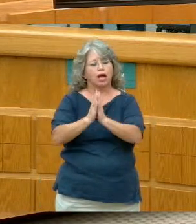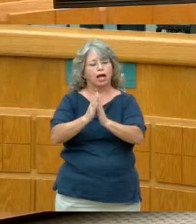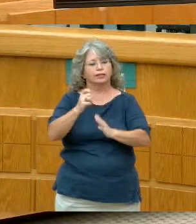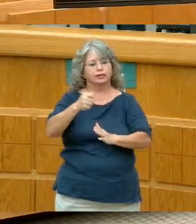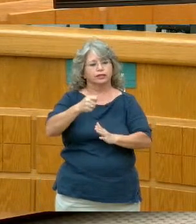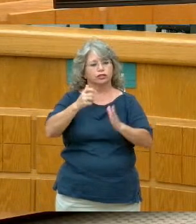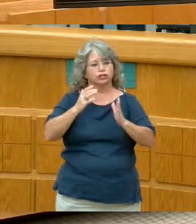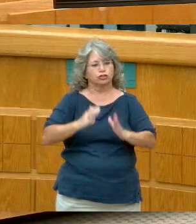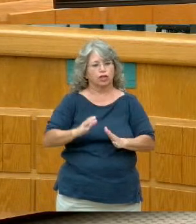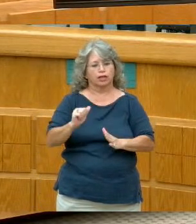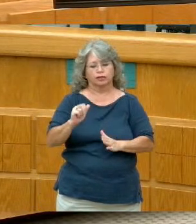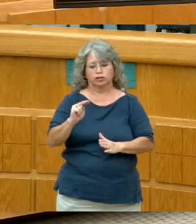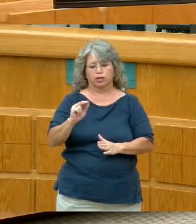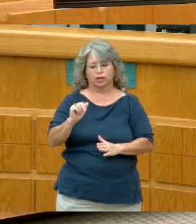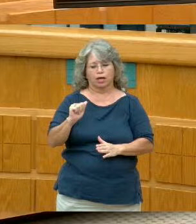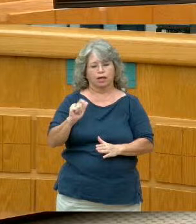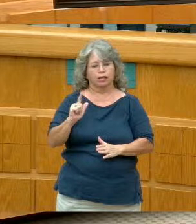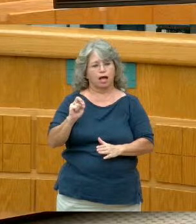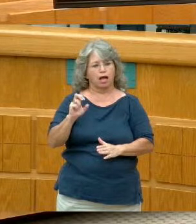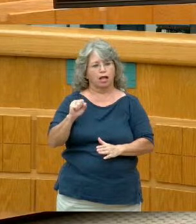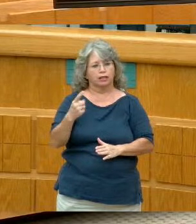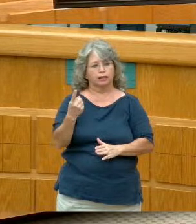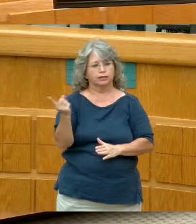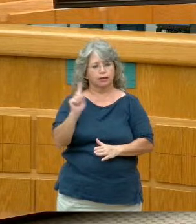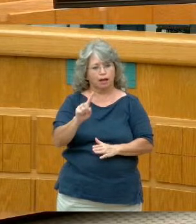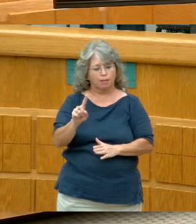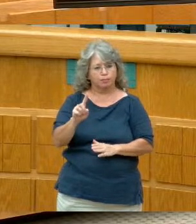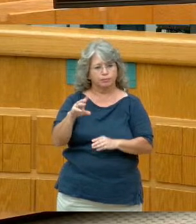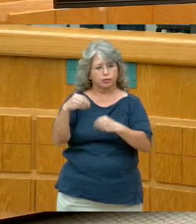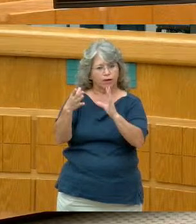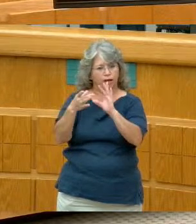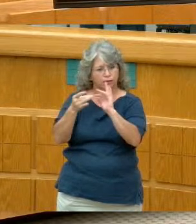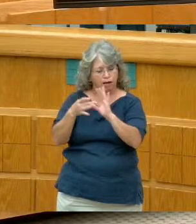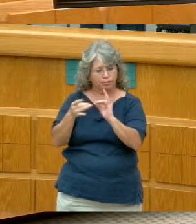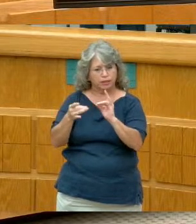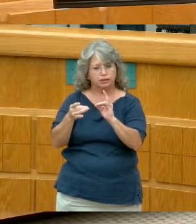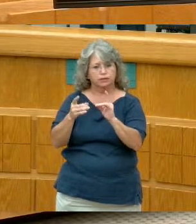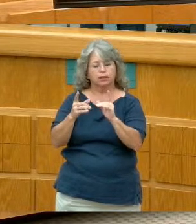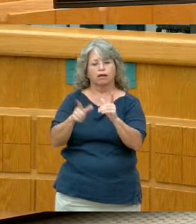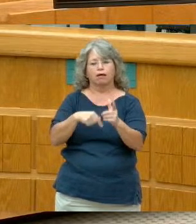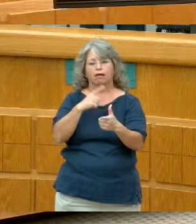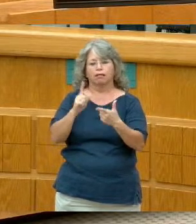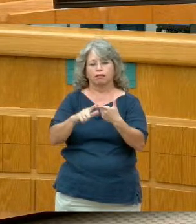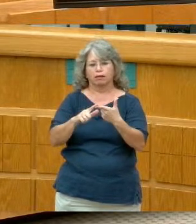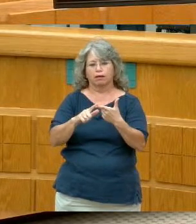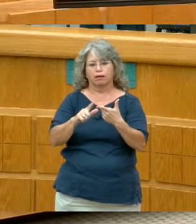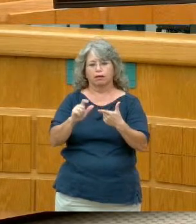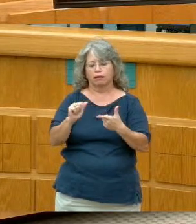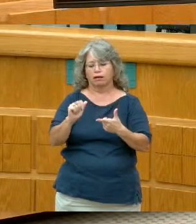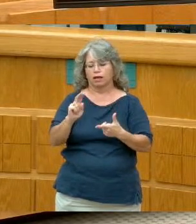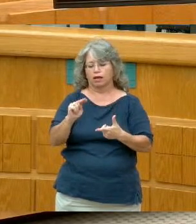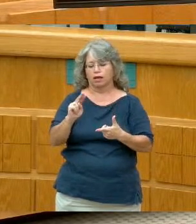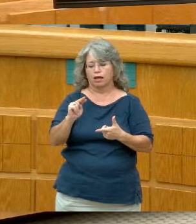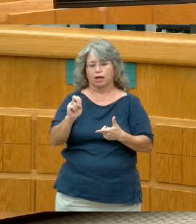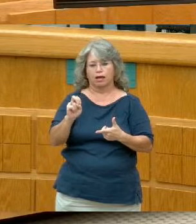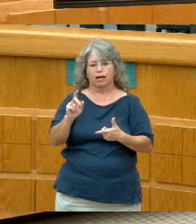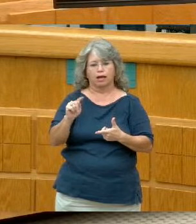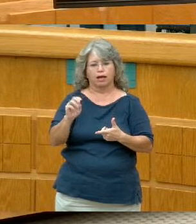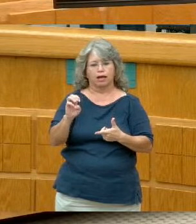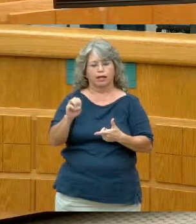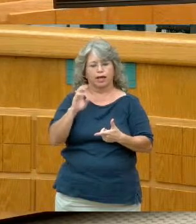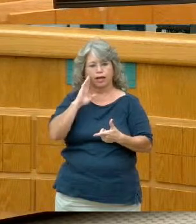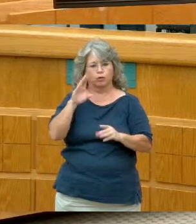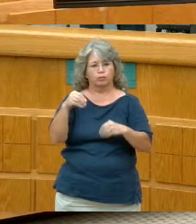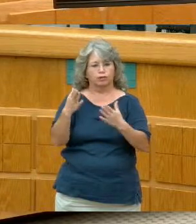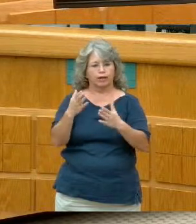come and make her comments, and then following her, Annette will come and